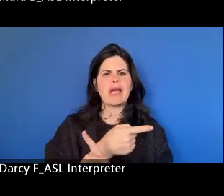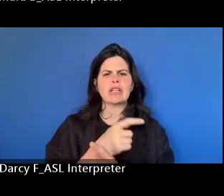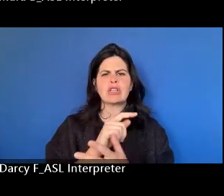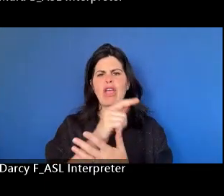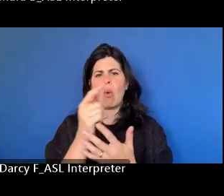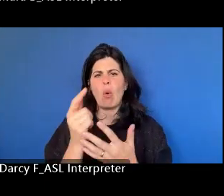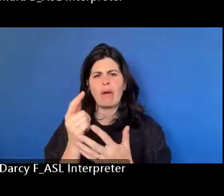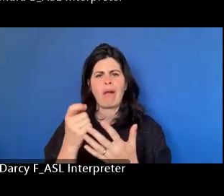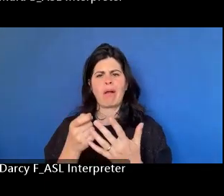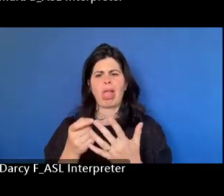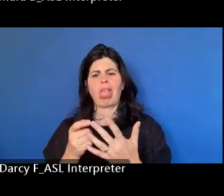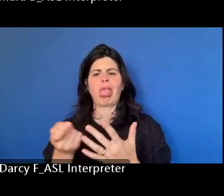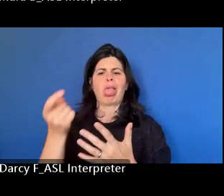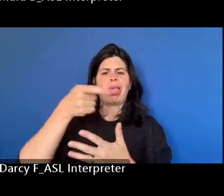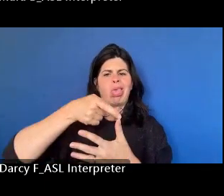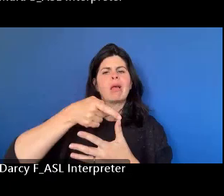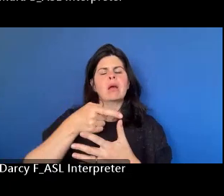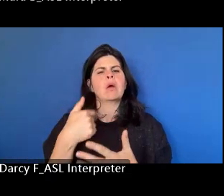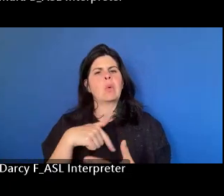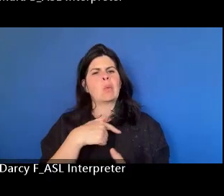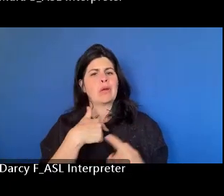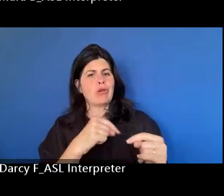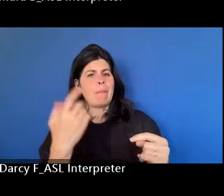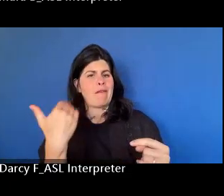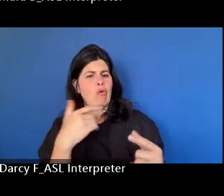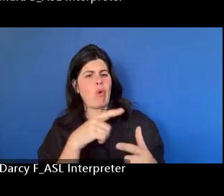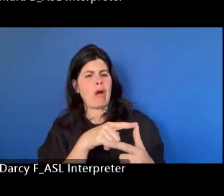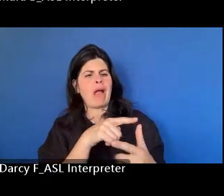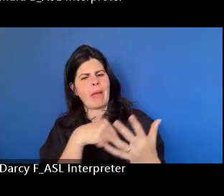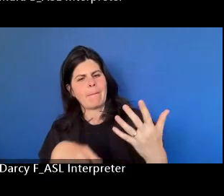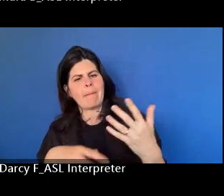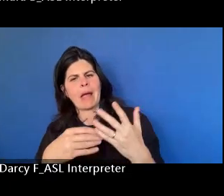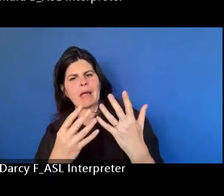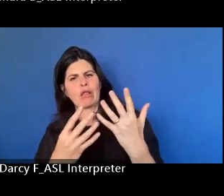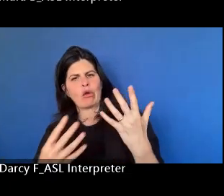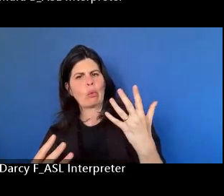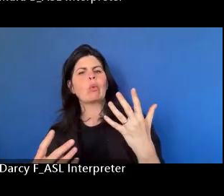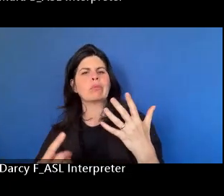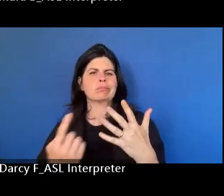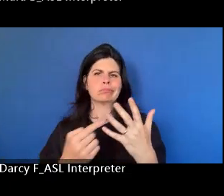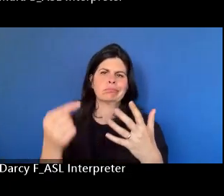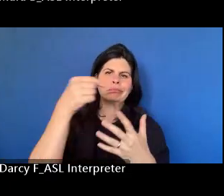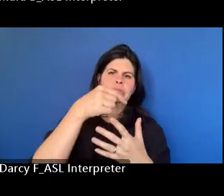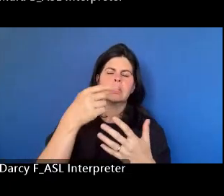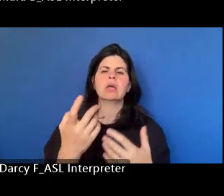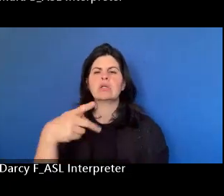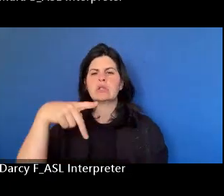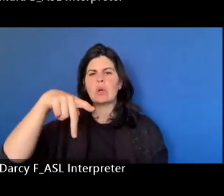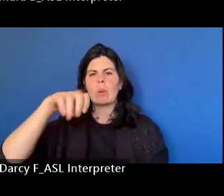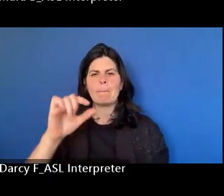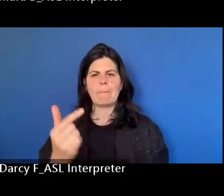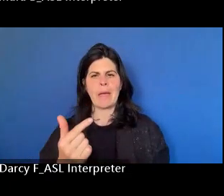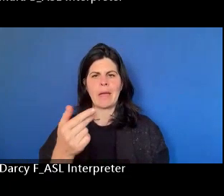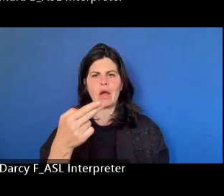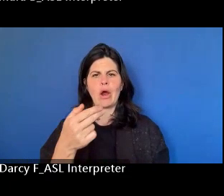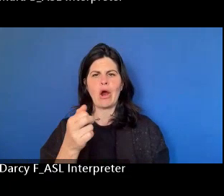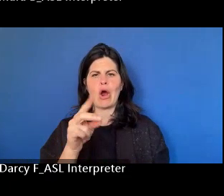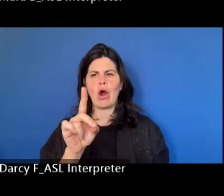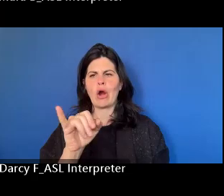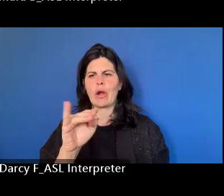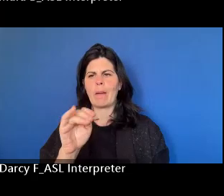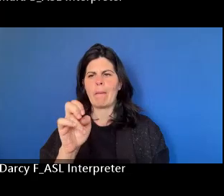couple of people that we tried earlier that have gotten back in the queue. We want to respect that. So we're going to go to Peg Hardiman. I think you were our very